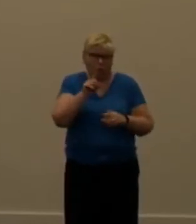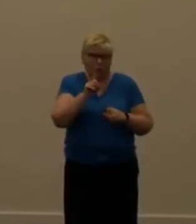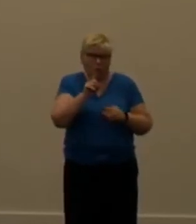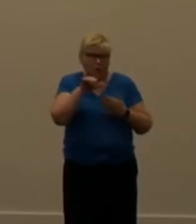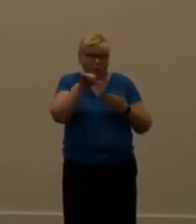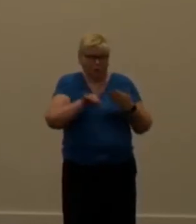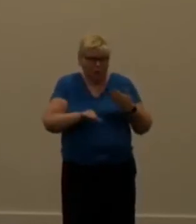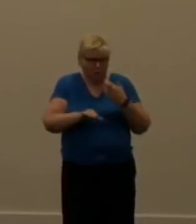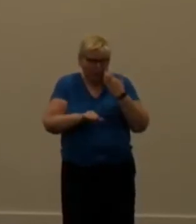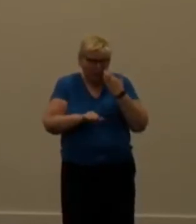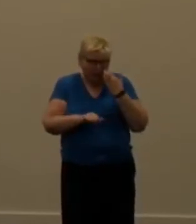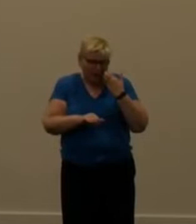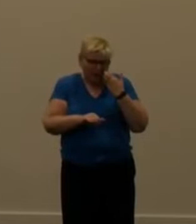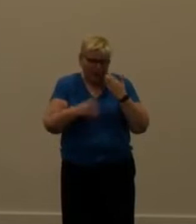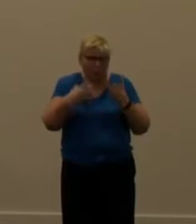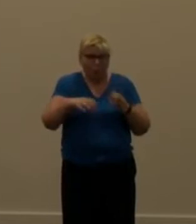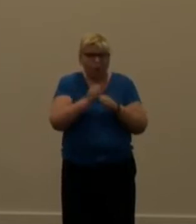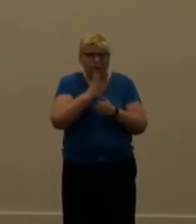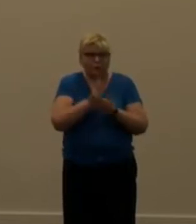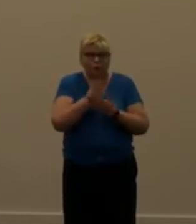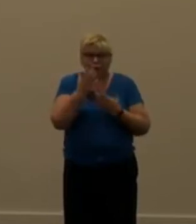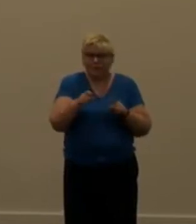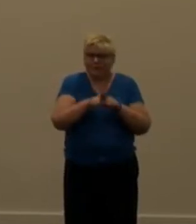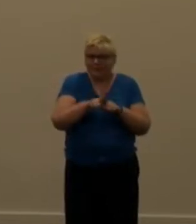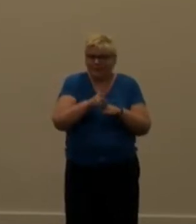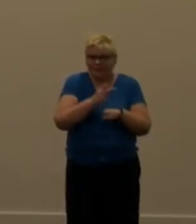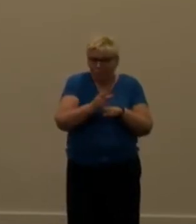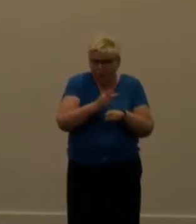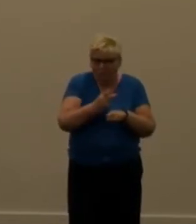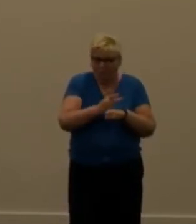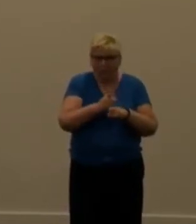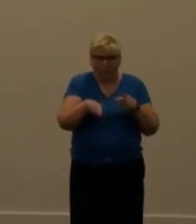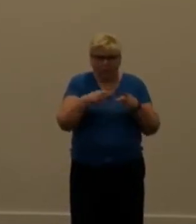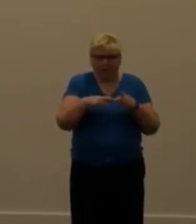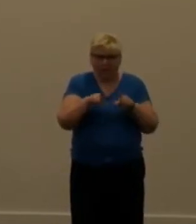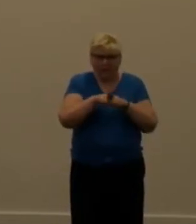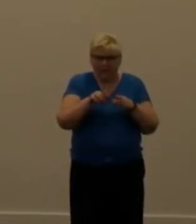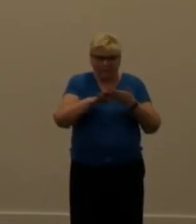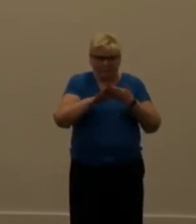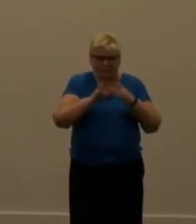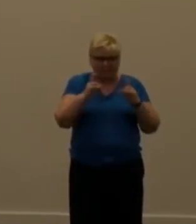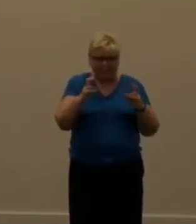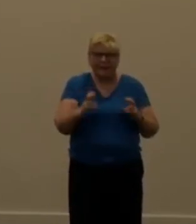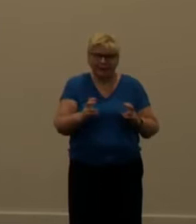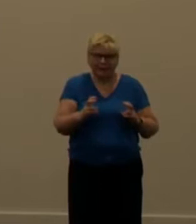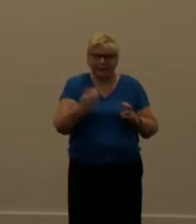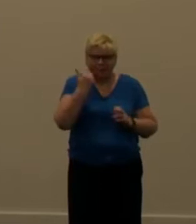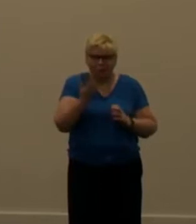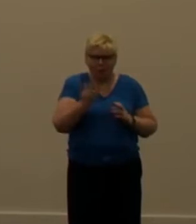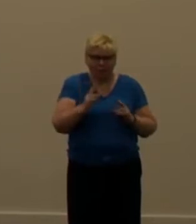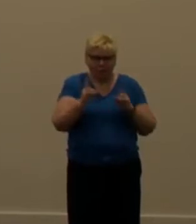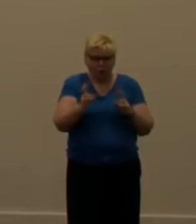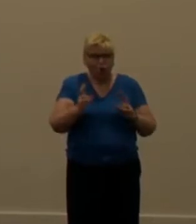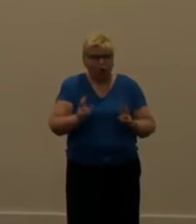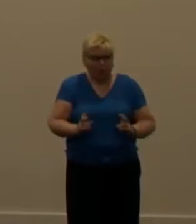just want to make sure that we have all the same vocabulary and we have the same meaning for every terms that I'm